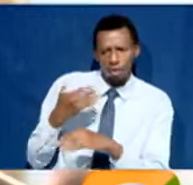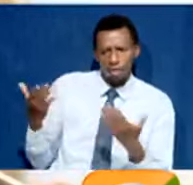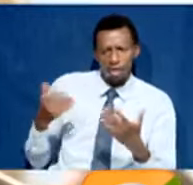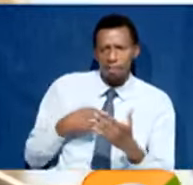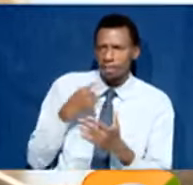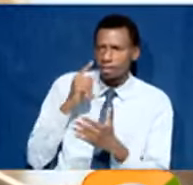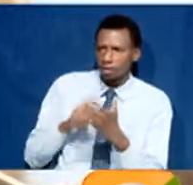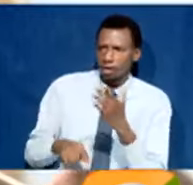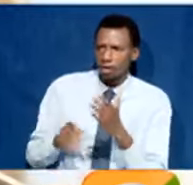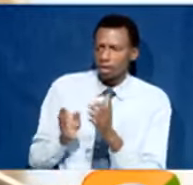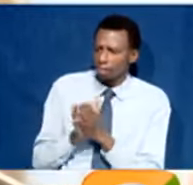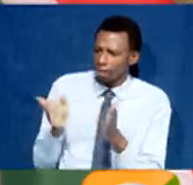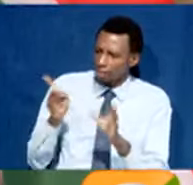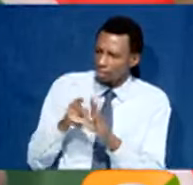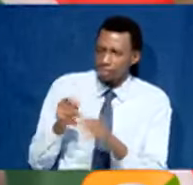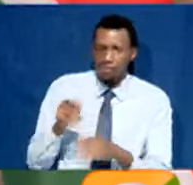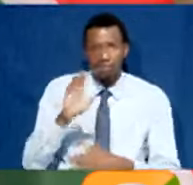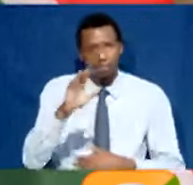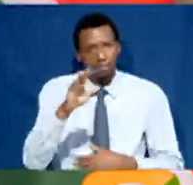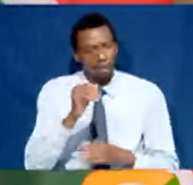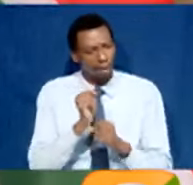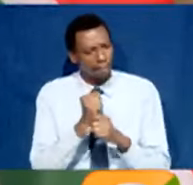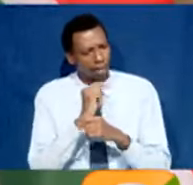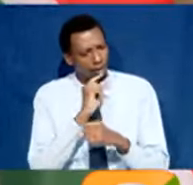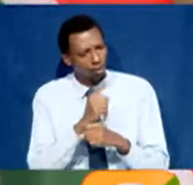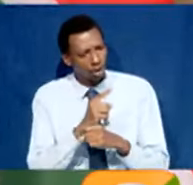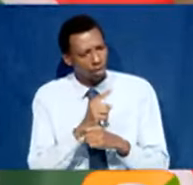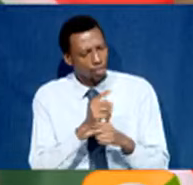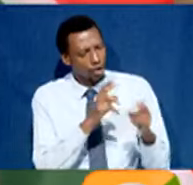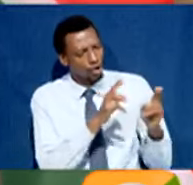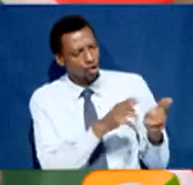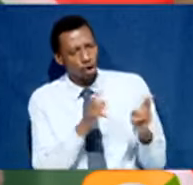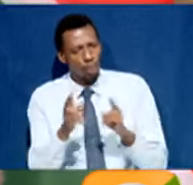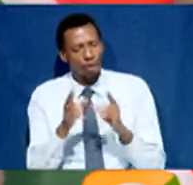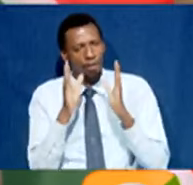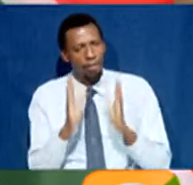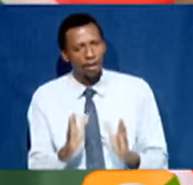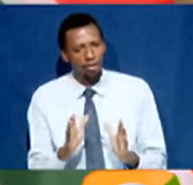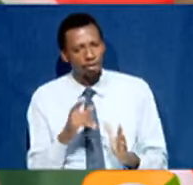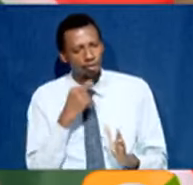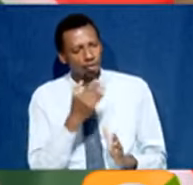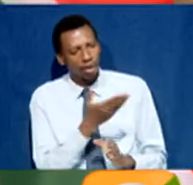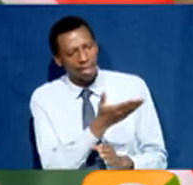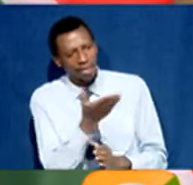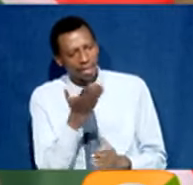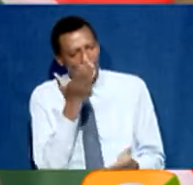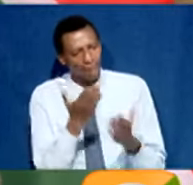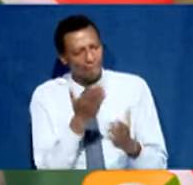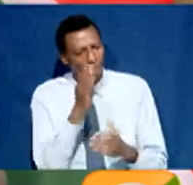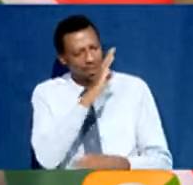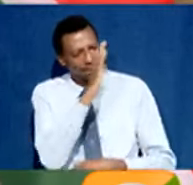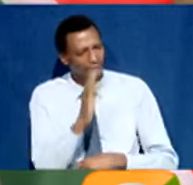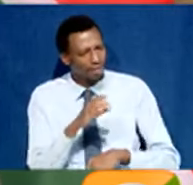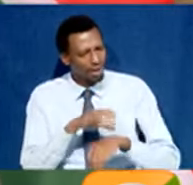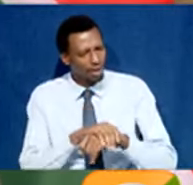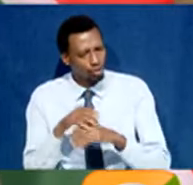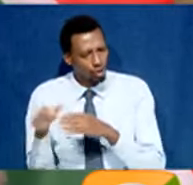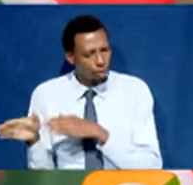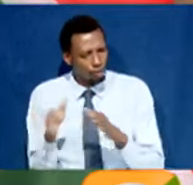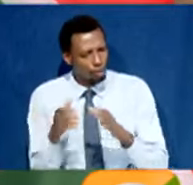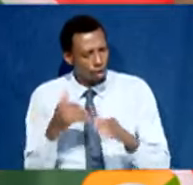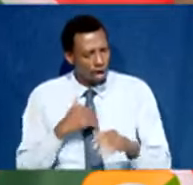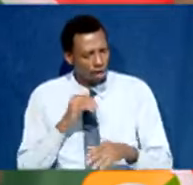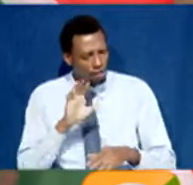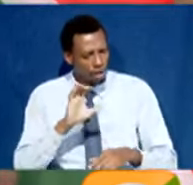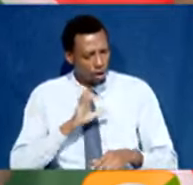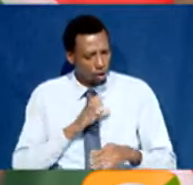is ordinary, in the Constitution. Making sure that an ordinary person who would otherwise never have a chance to own a home, now